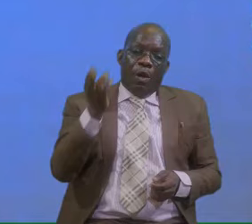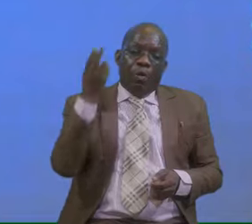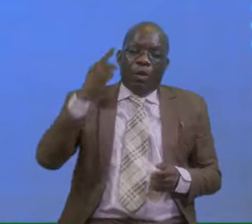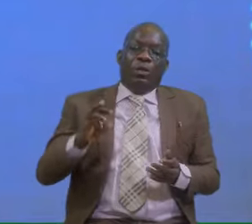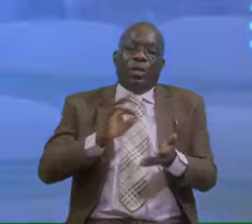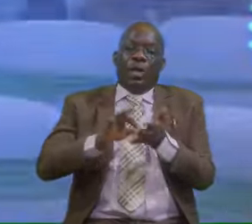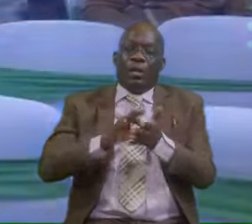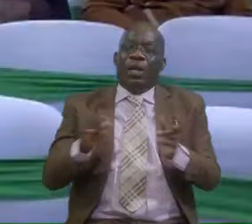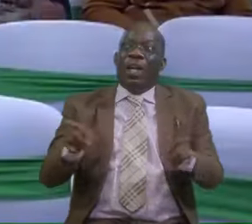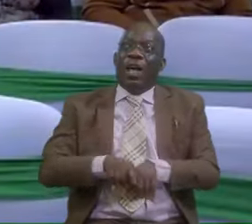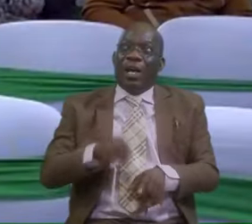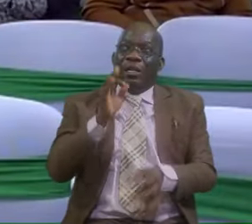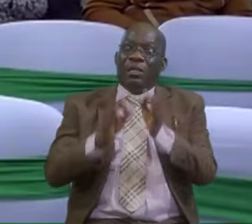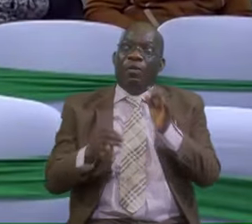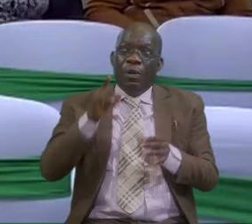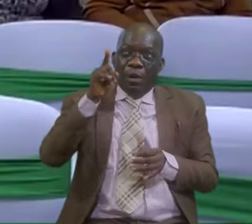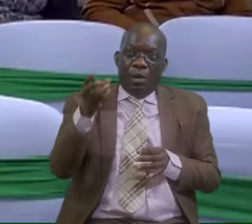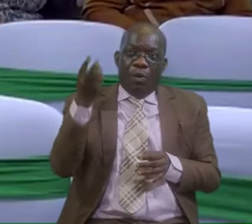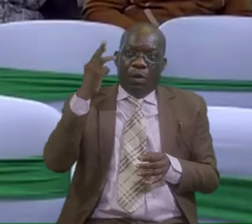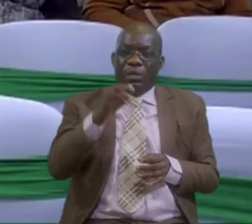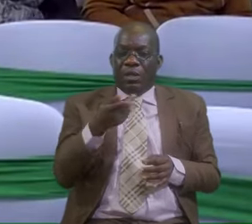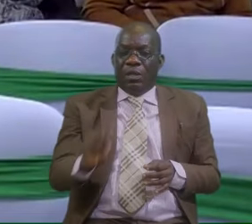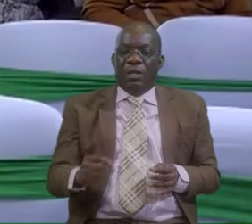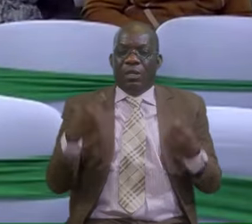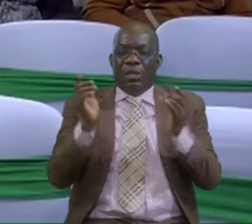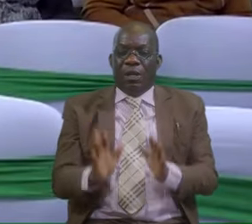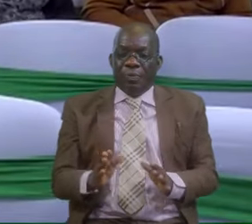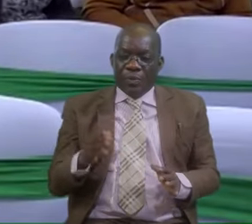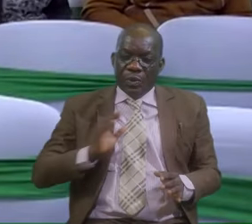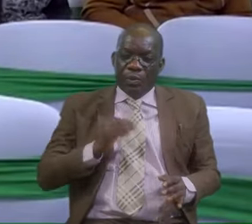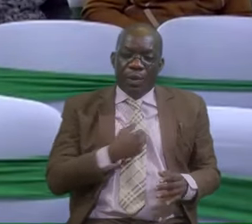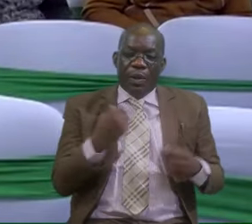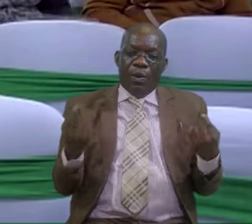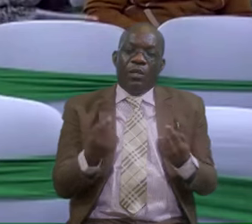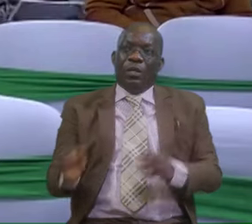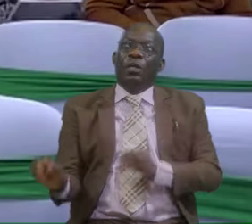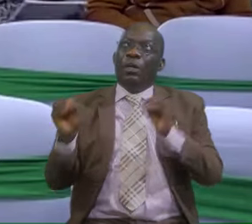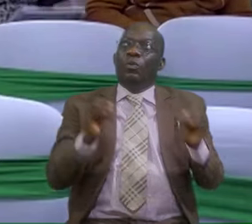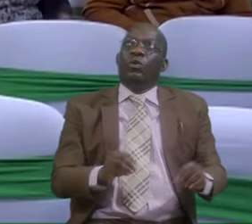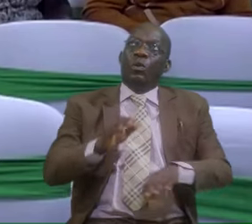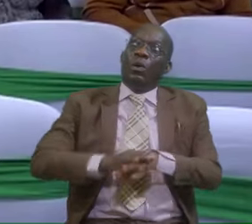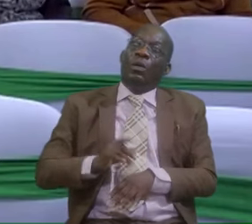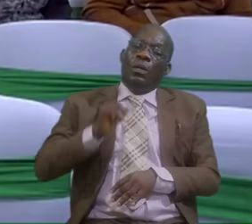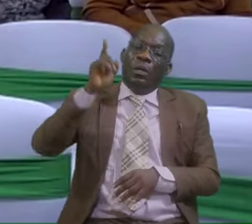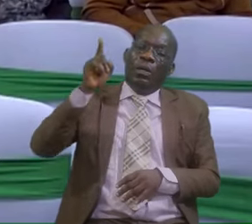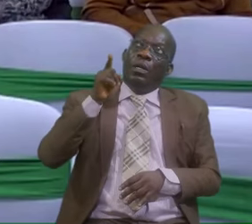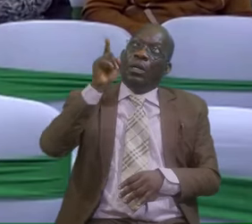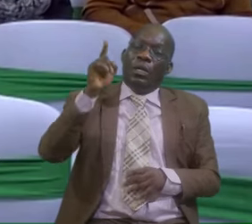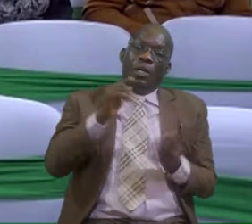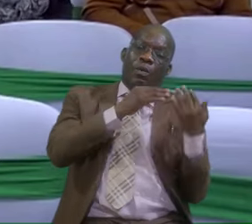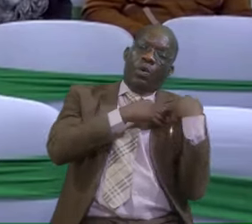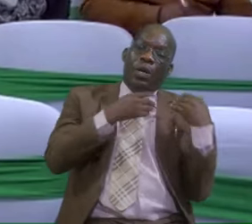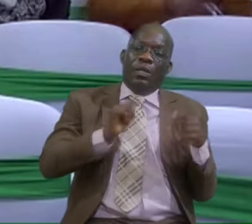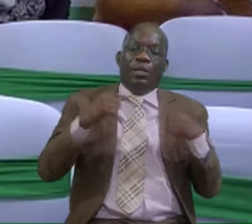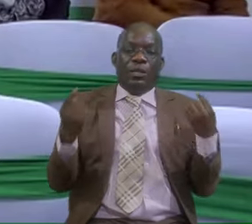was a sinner. Our sin laid upon him, and he bare the sin of many. Look